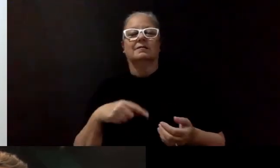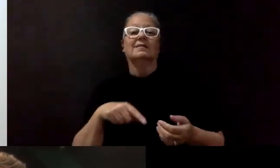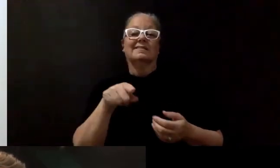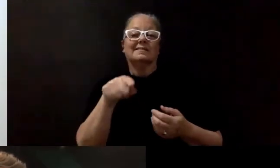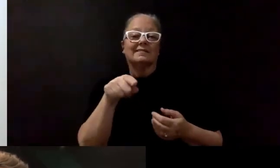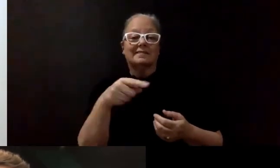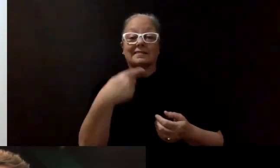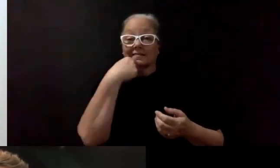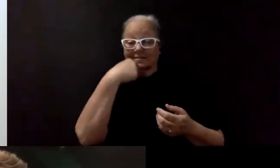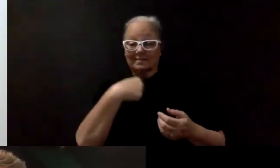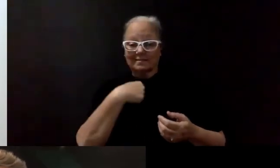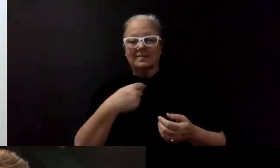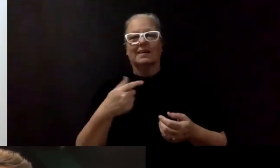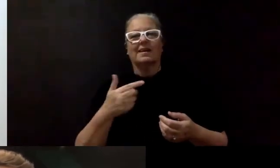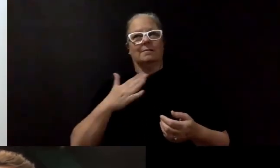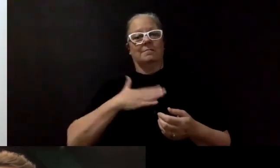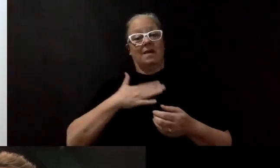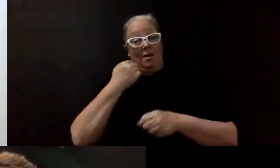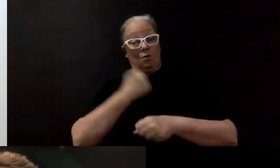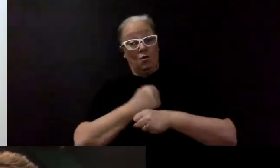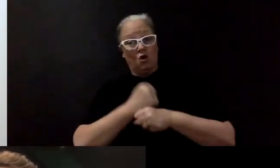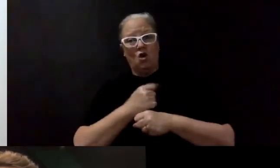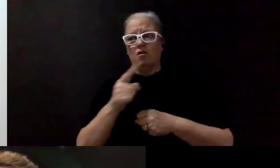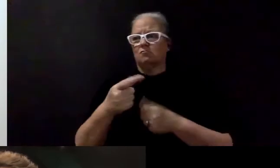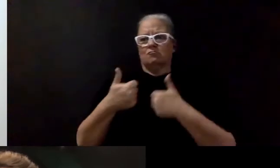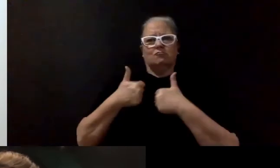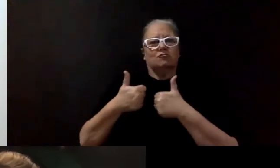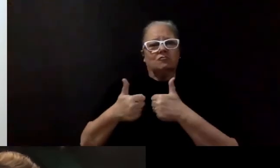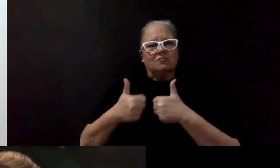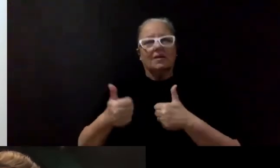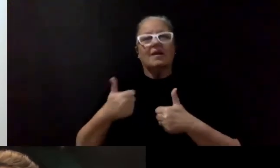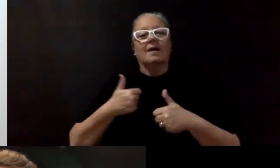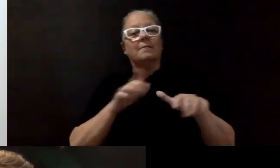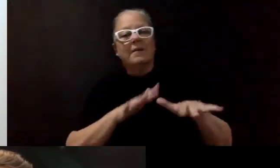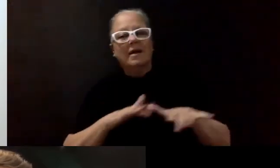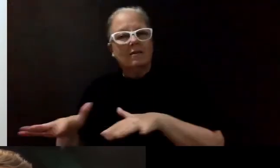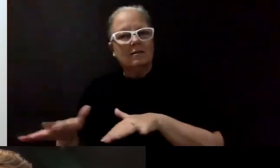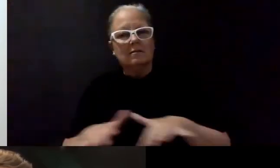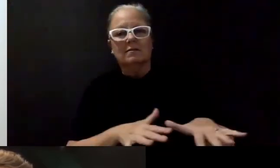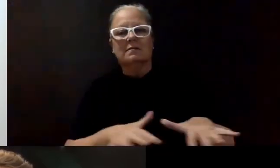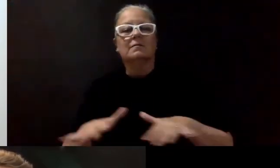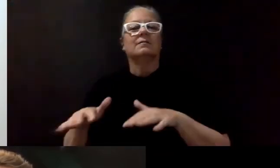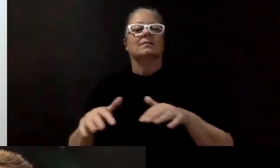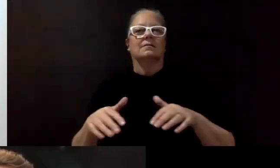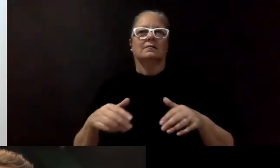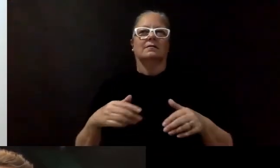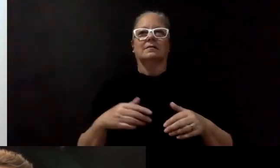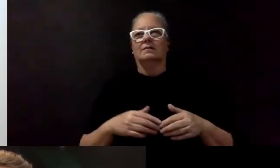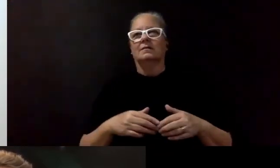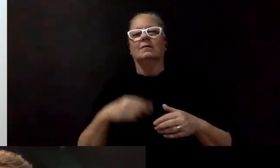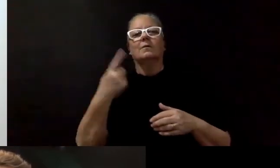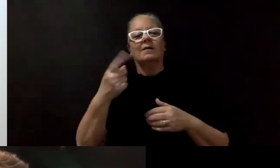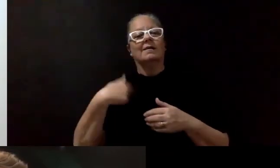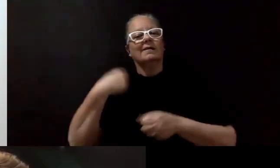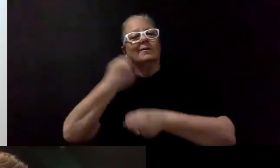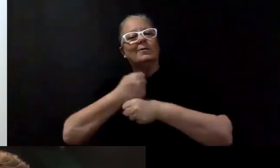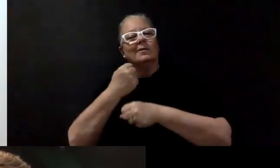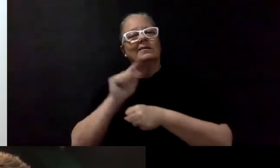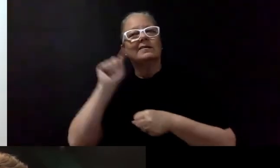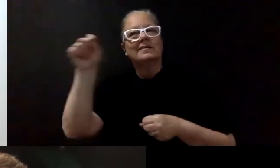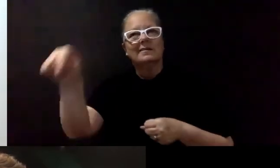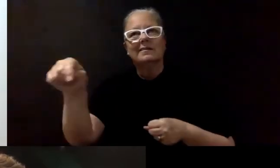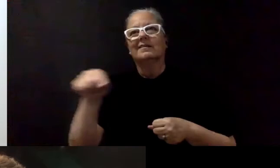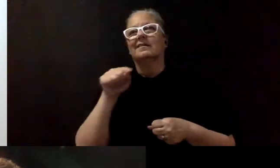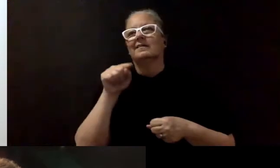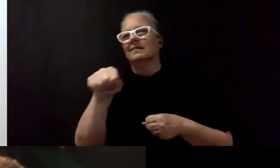valued the work that I was doing. And so I performed piano in one of our town centres close to where I live, over Christmas